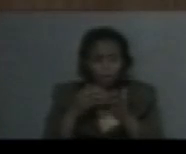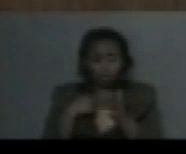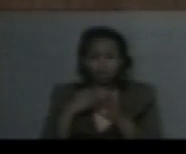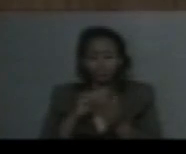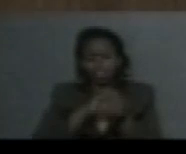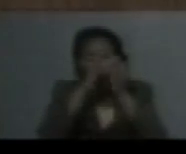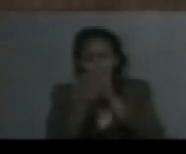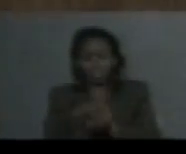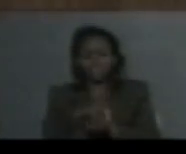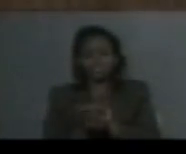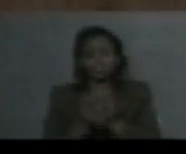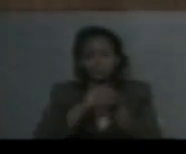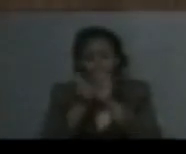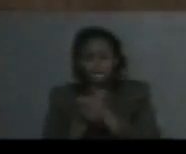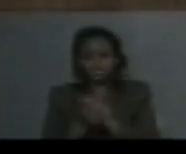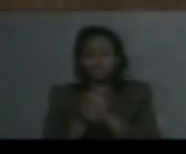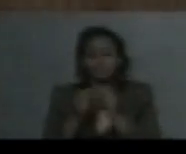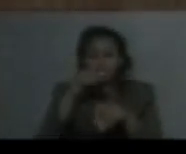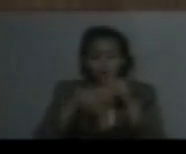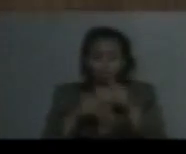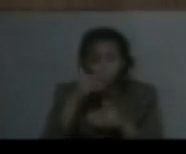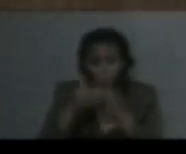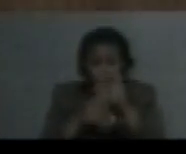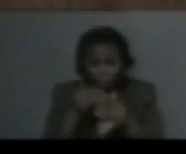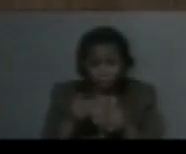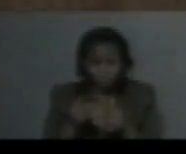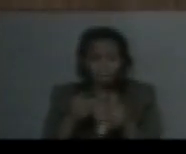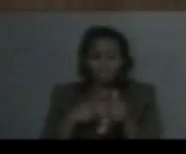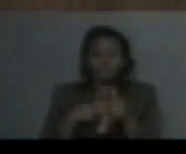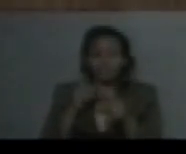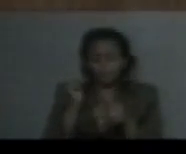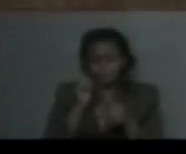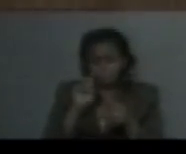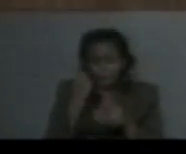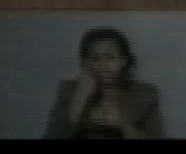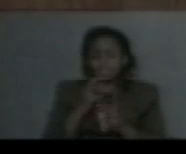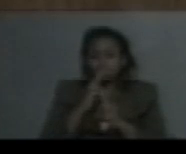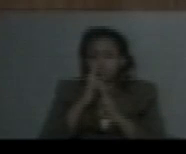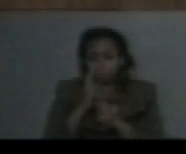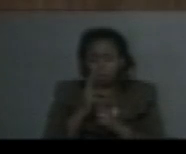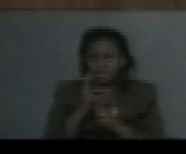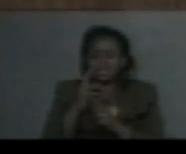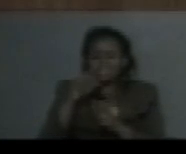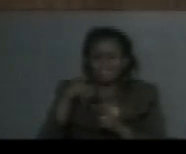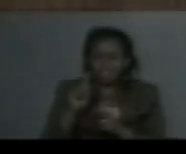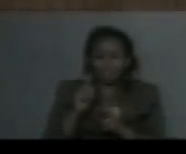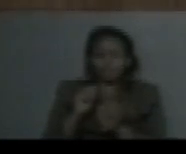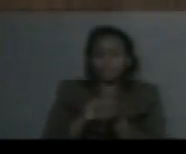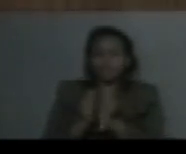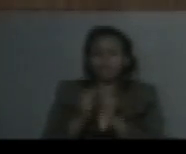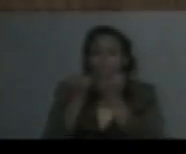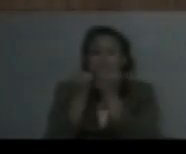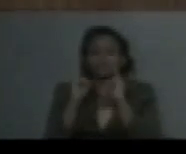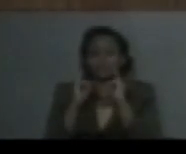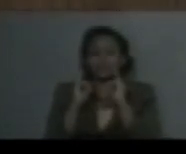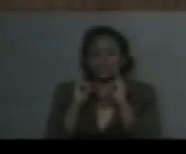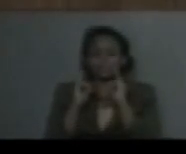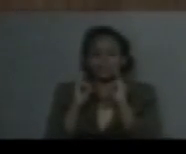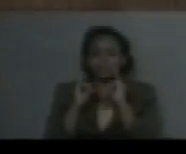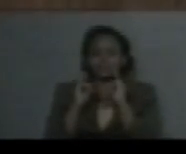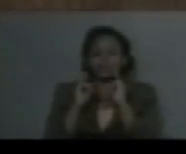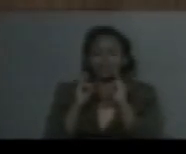process, beginning with the establishment of the first respondent as an independent electoral commission